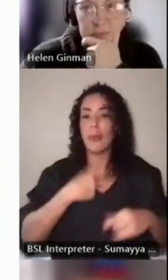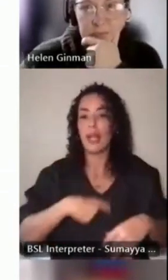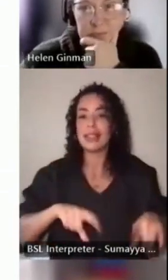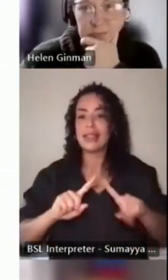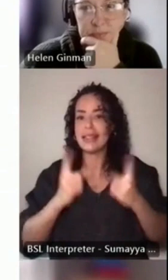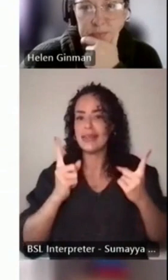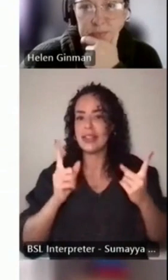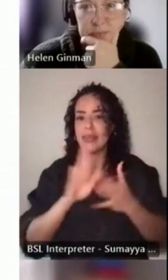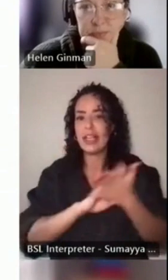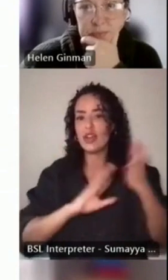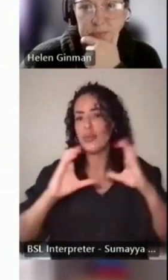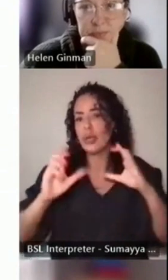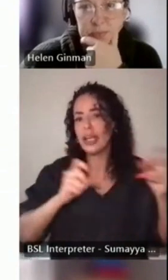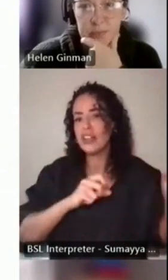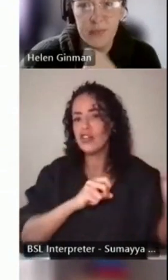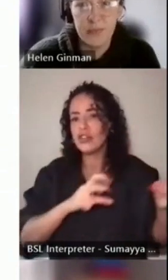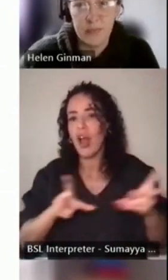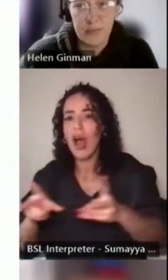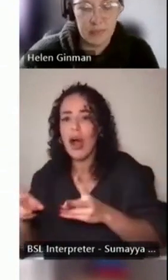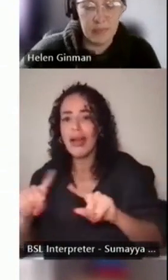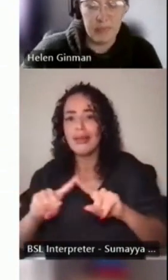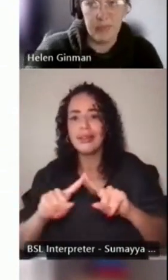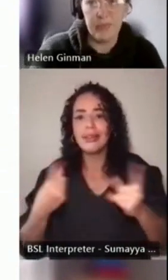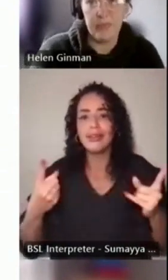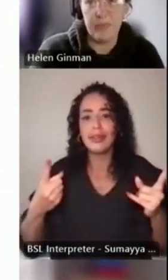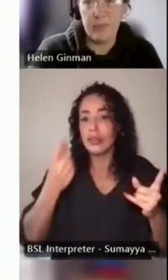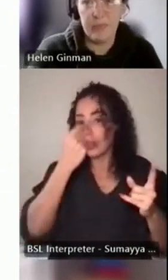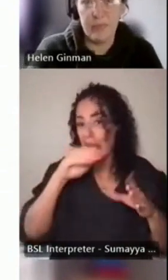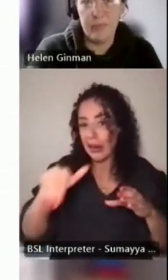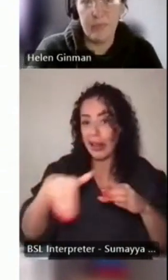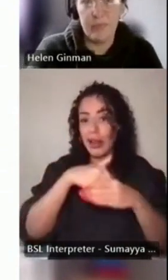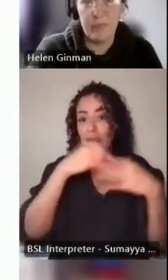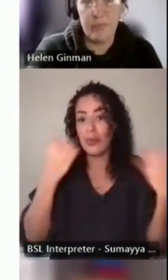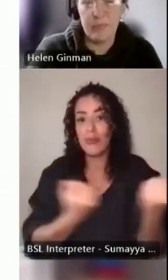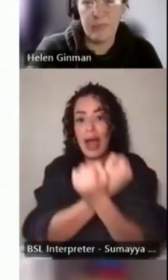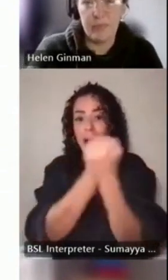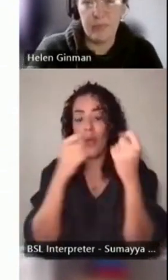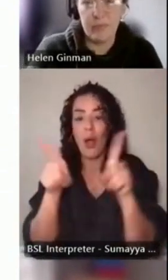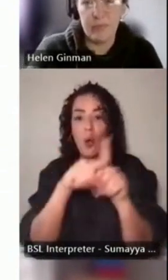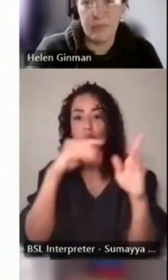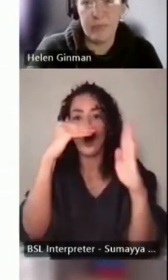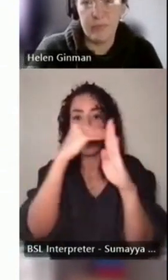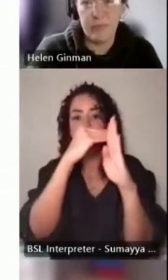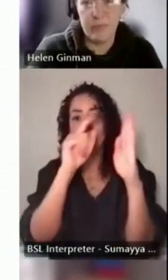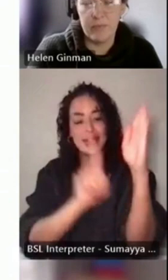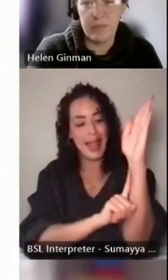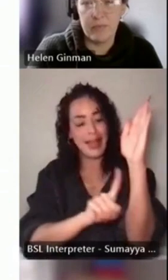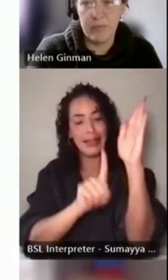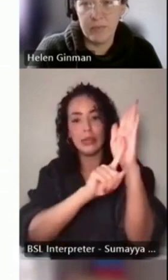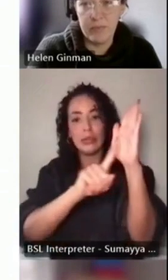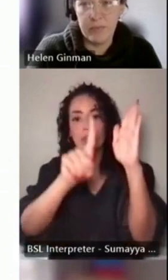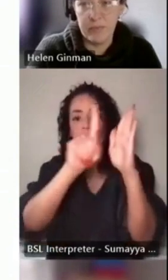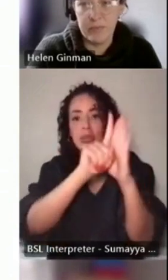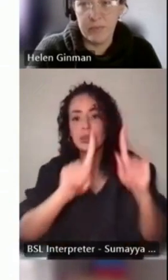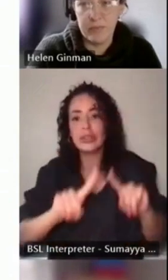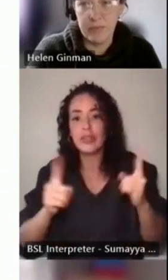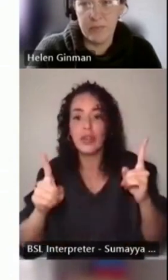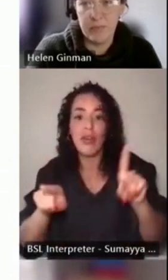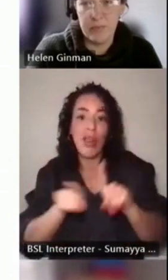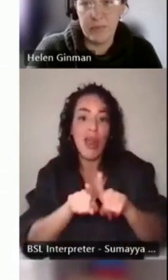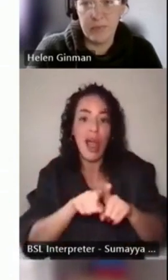communication styles and may involve power and status differences. So this can occur between employees